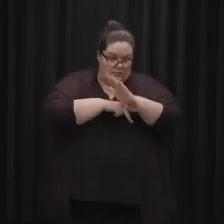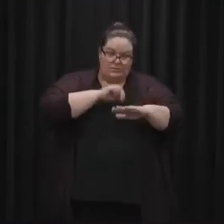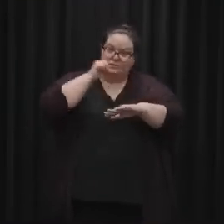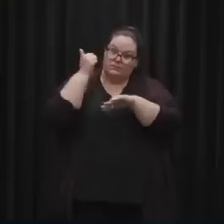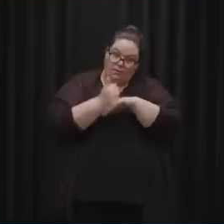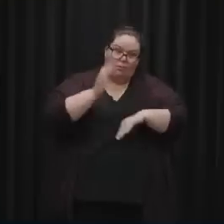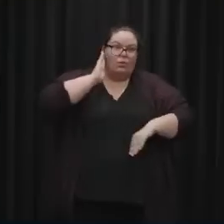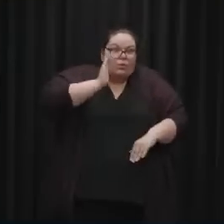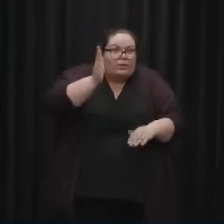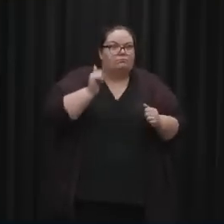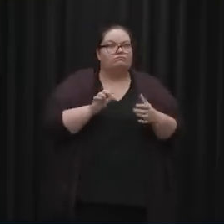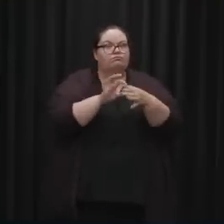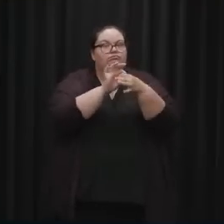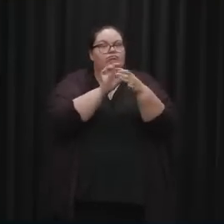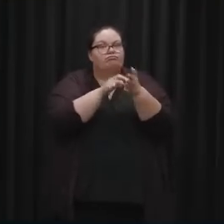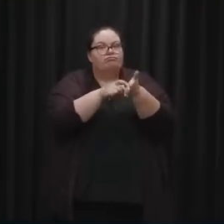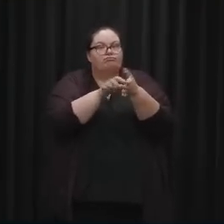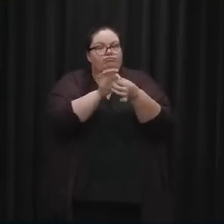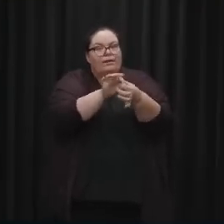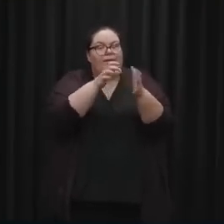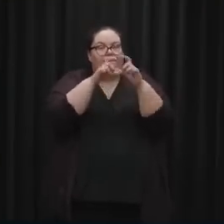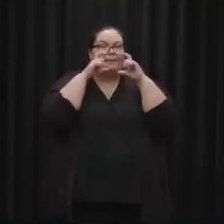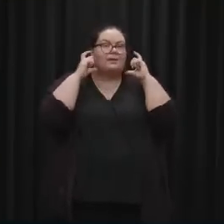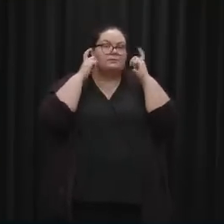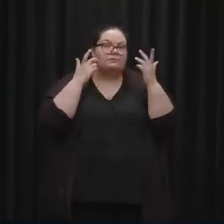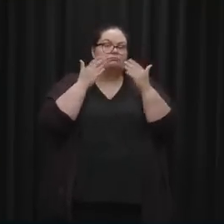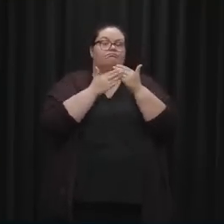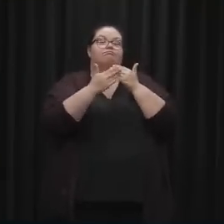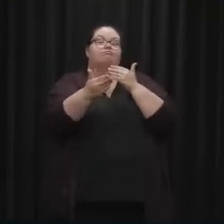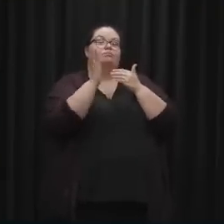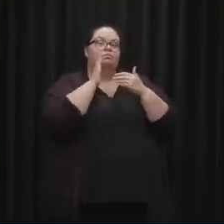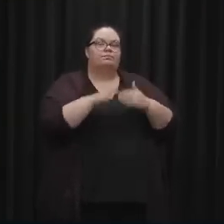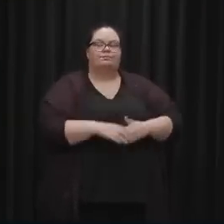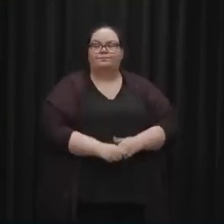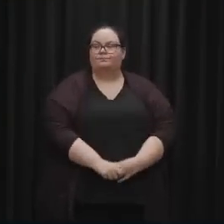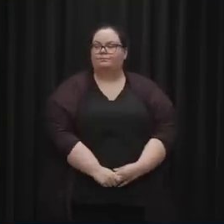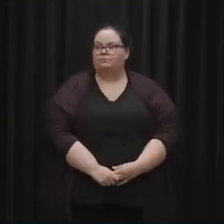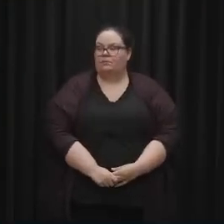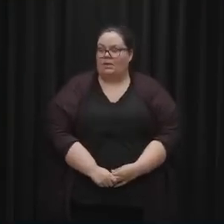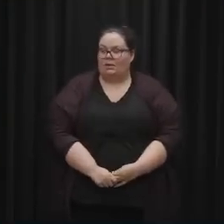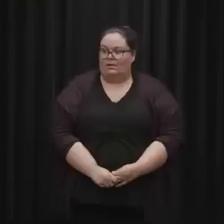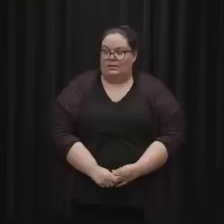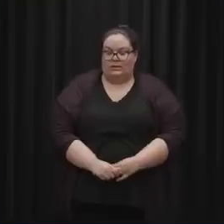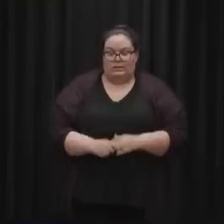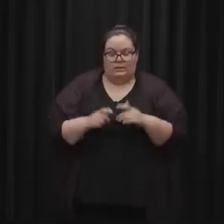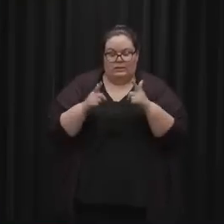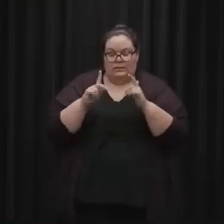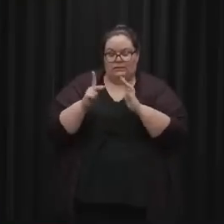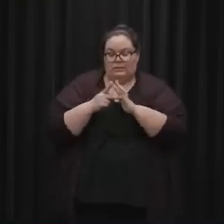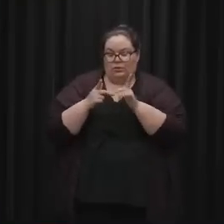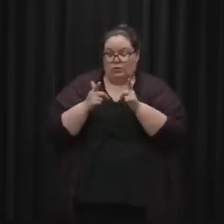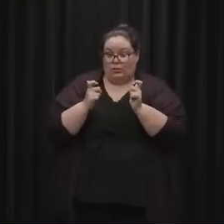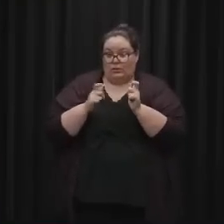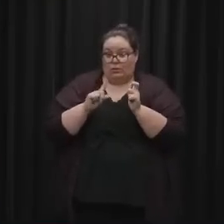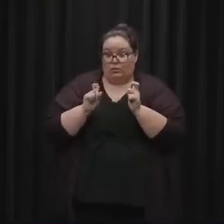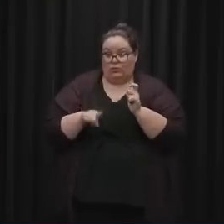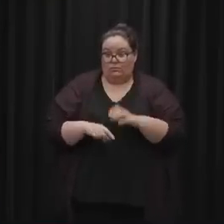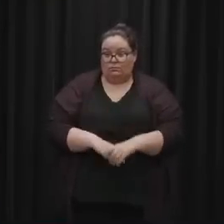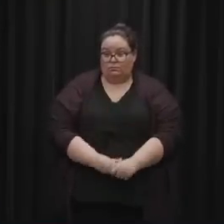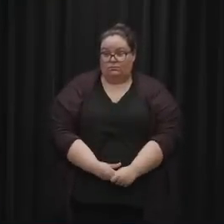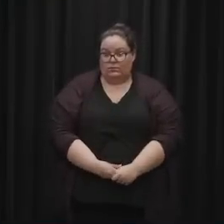around mandatory masks is forthcoming. Thank you, Premier. Mr. Waugh, quick follow-up.